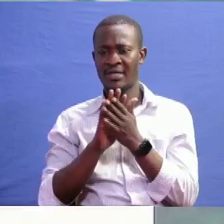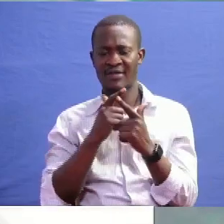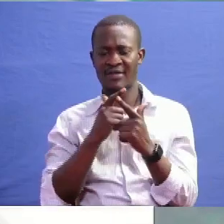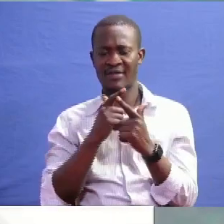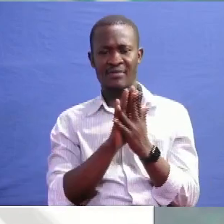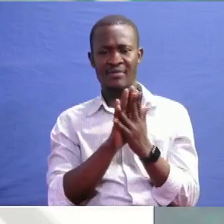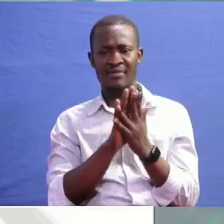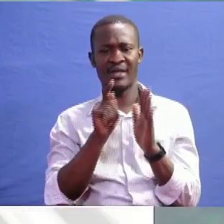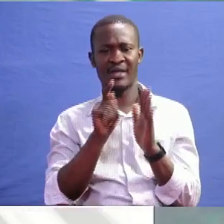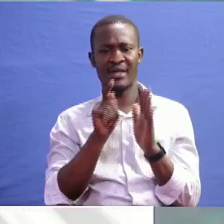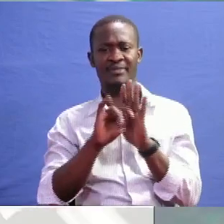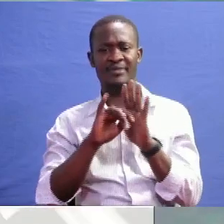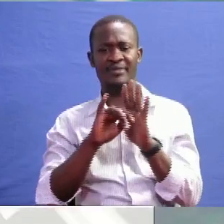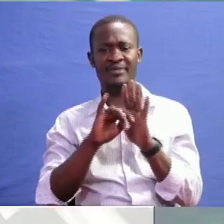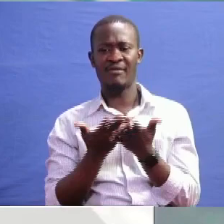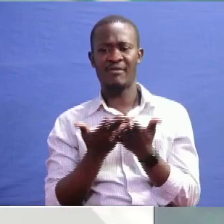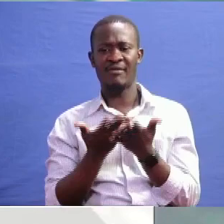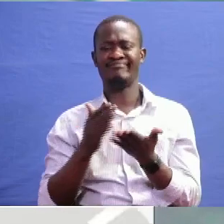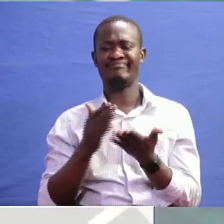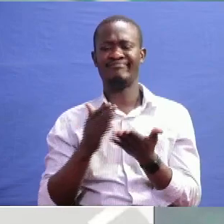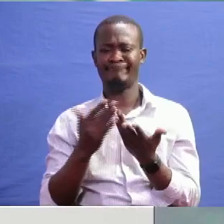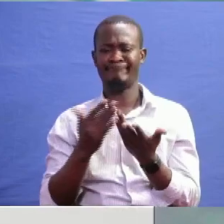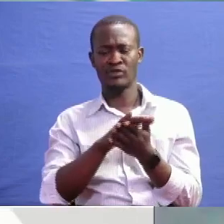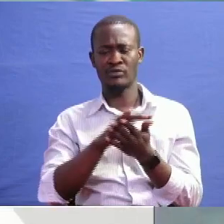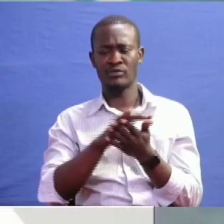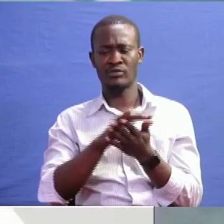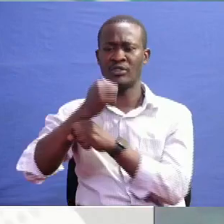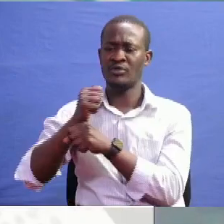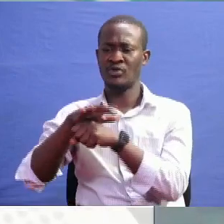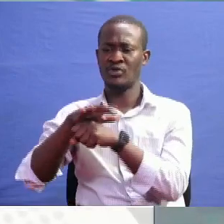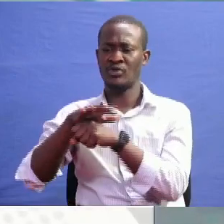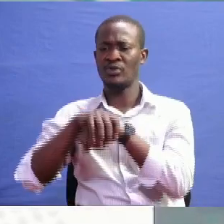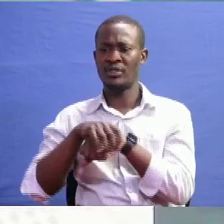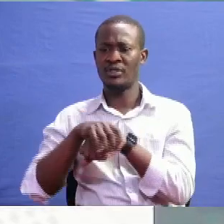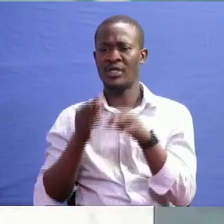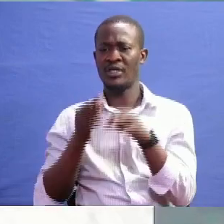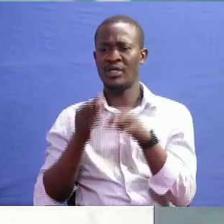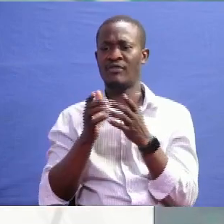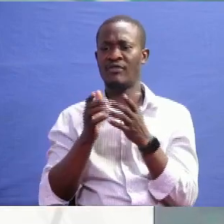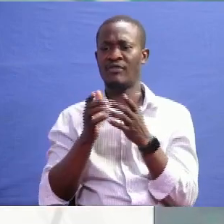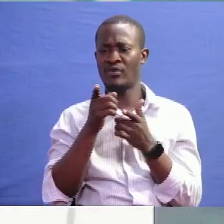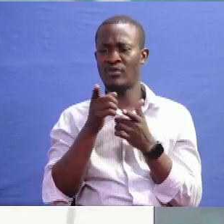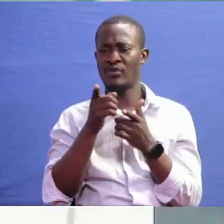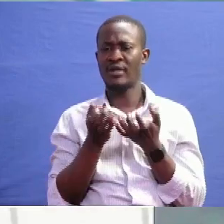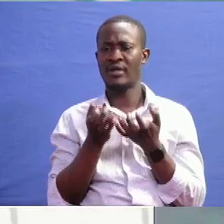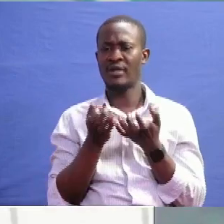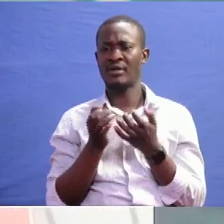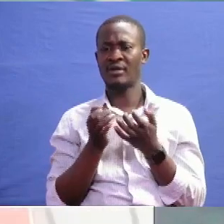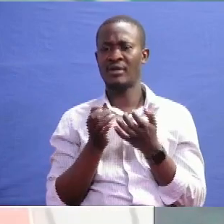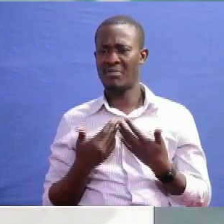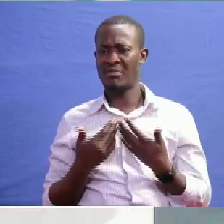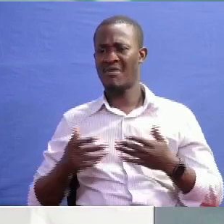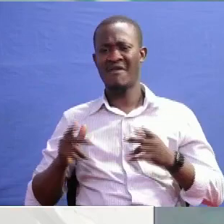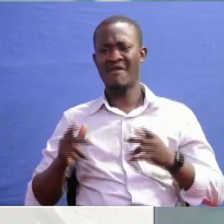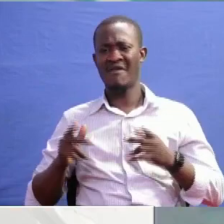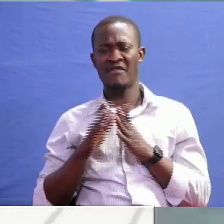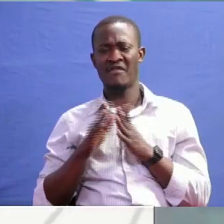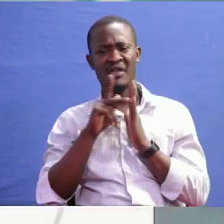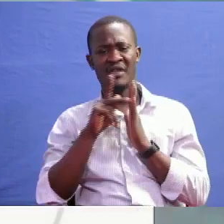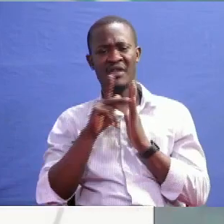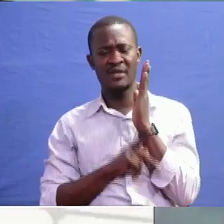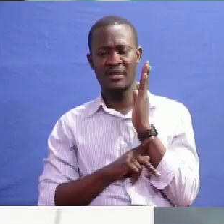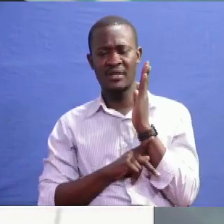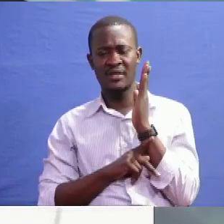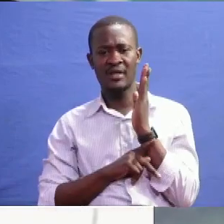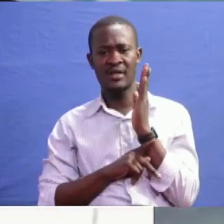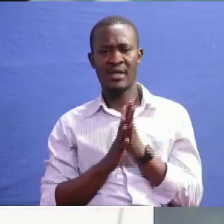of how much of scholarship do you get, how much of loan do you get. So if you are needy and you're extremely needy and vulnerable,